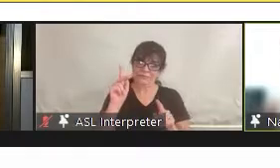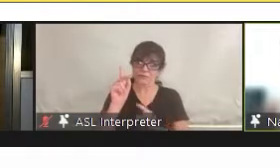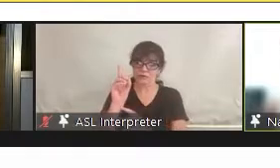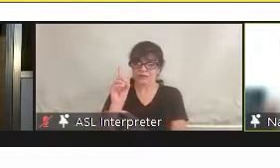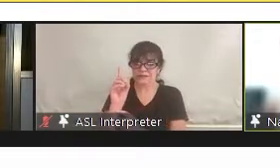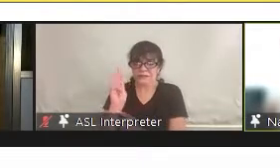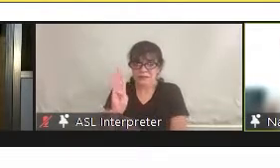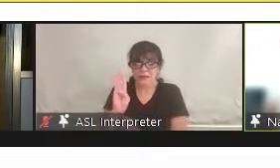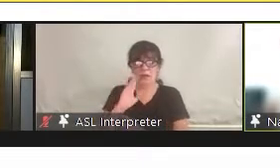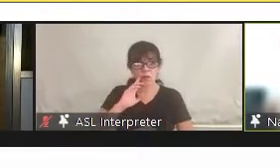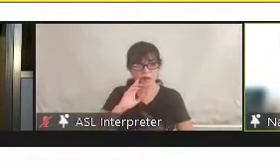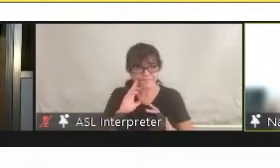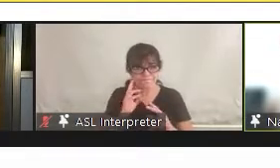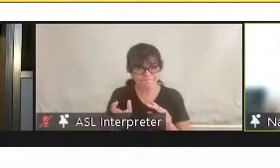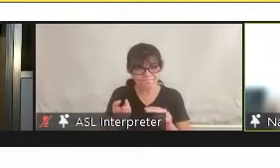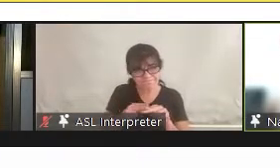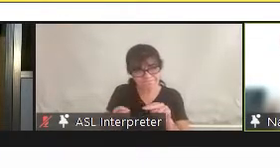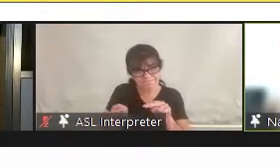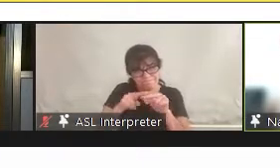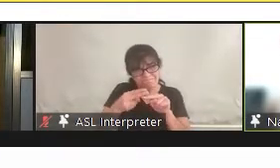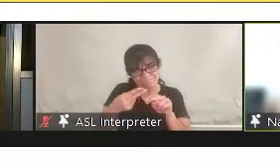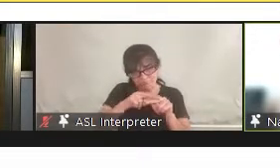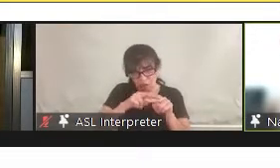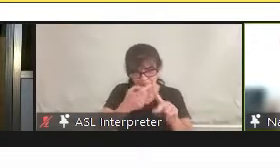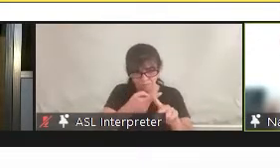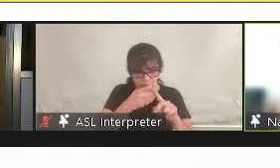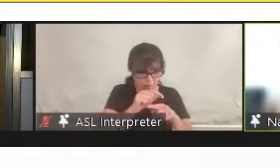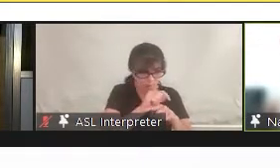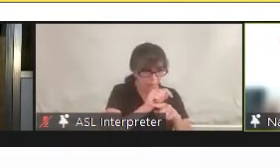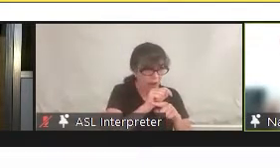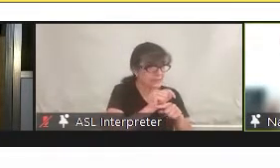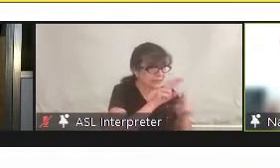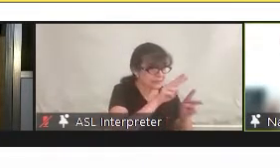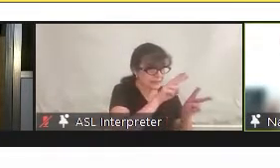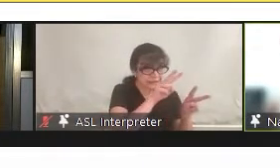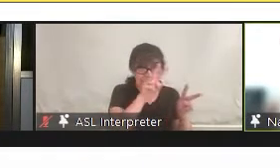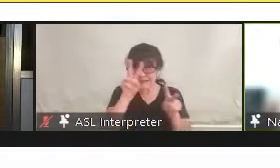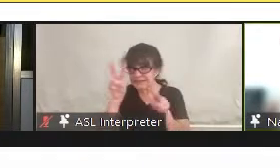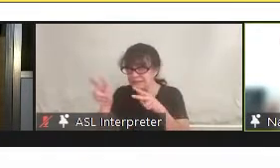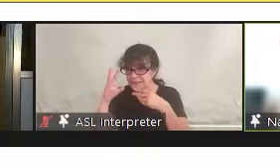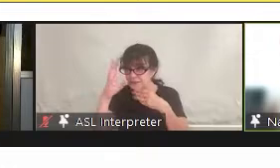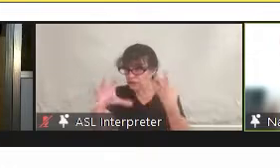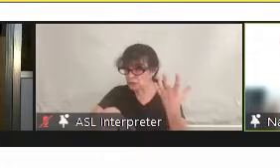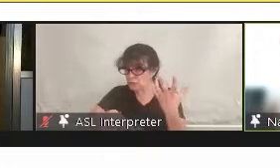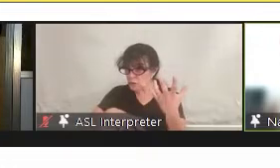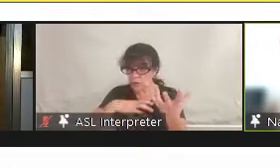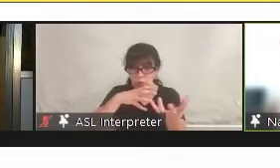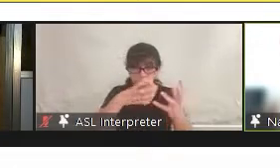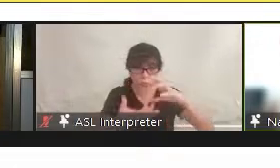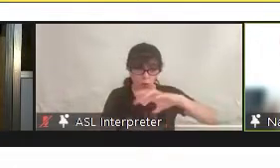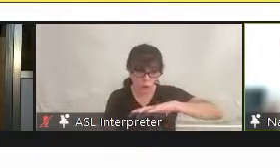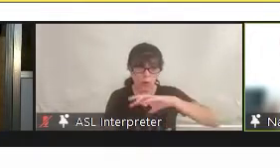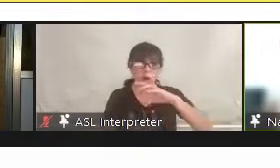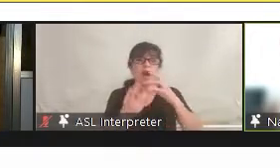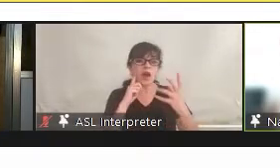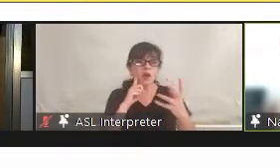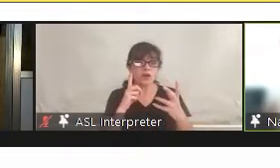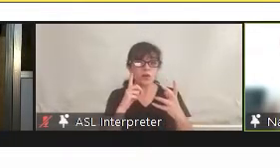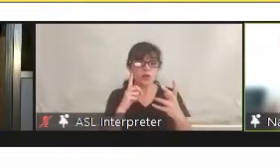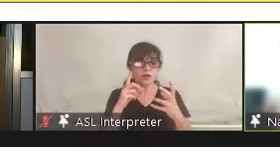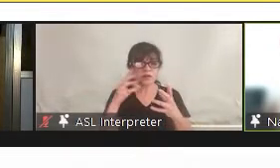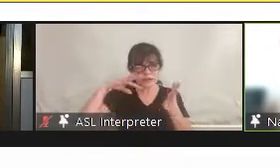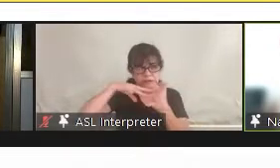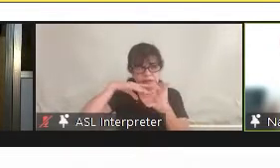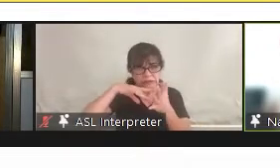on that, they really tried to learn from good practices from around the world through a very insightful and engaging study tour to